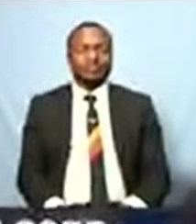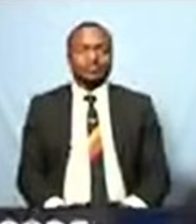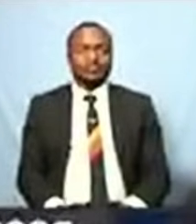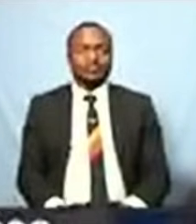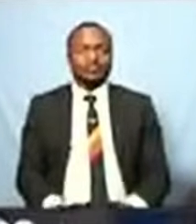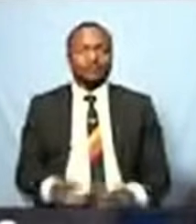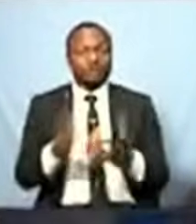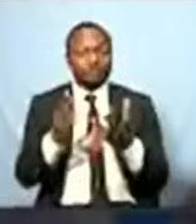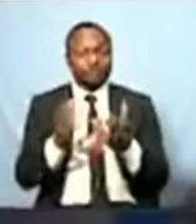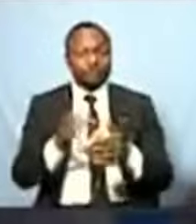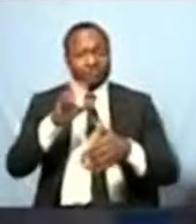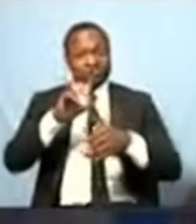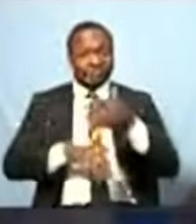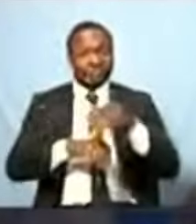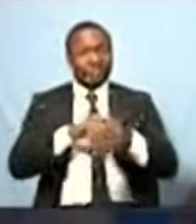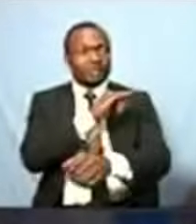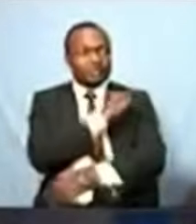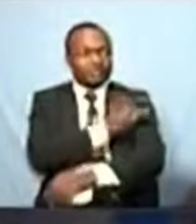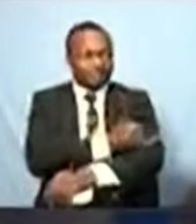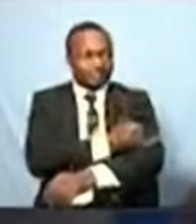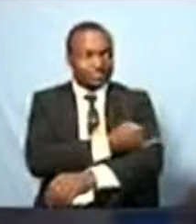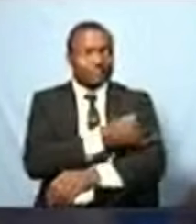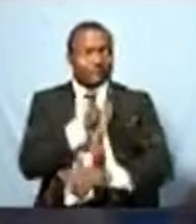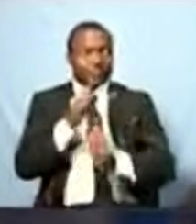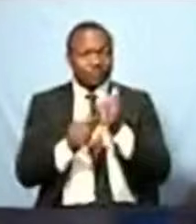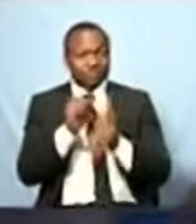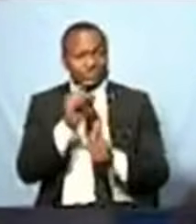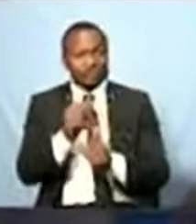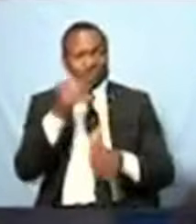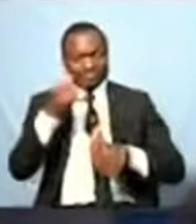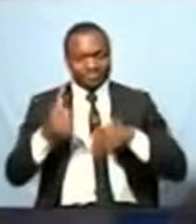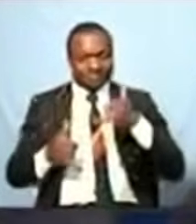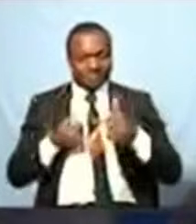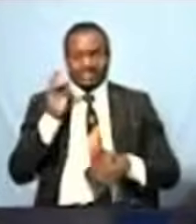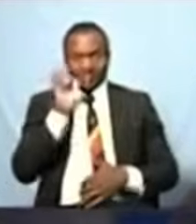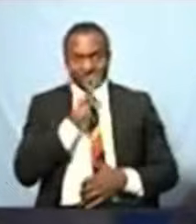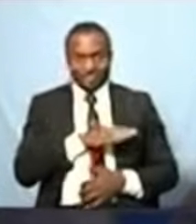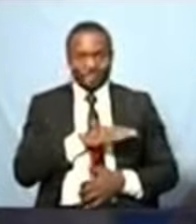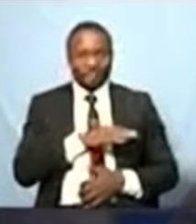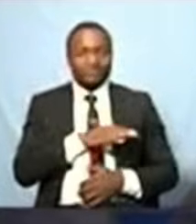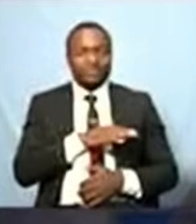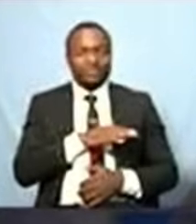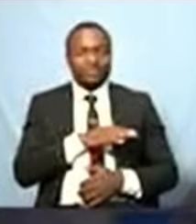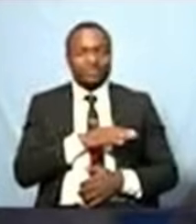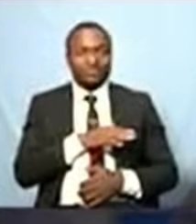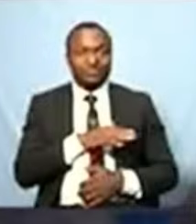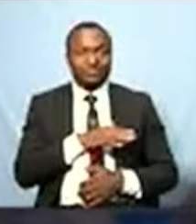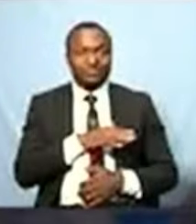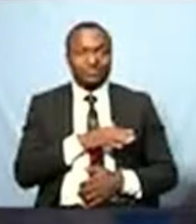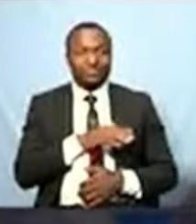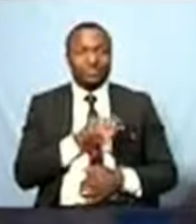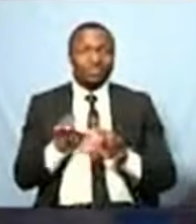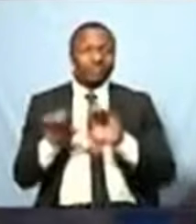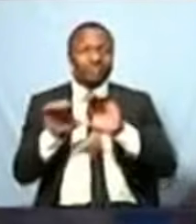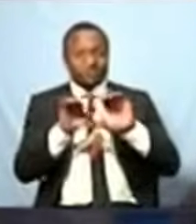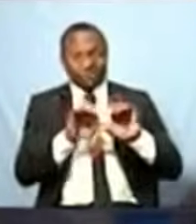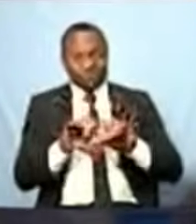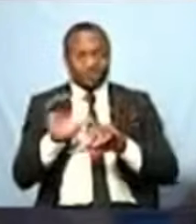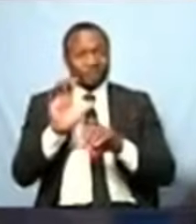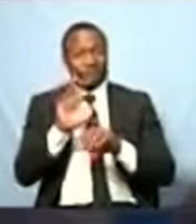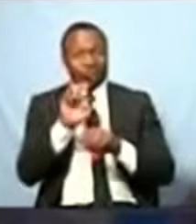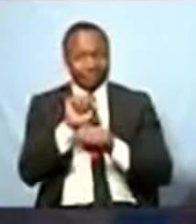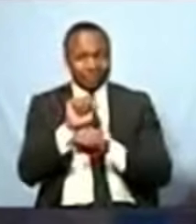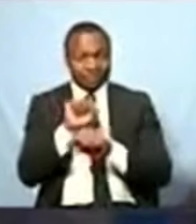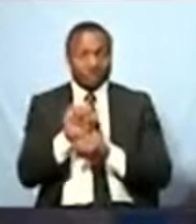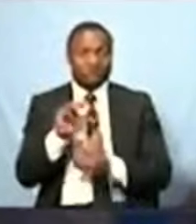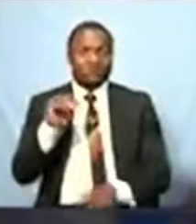We would like to lift the immunity, which you already enjoy when you are executing your functions as a member of